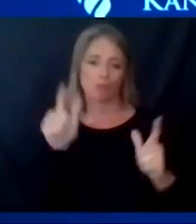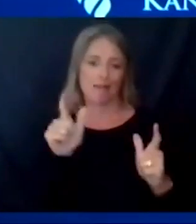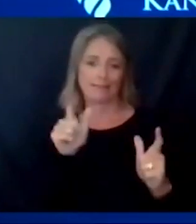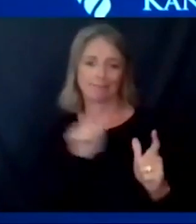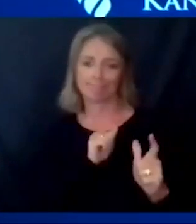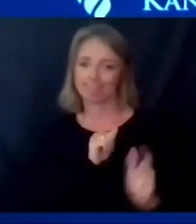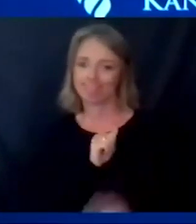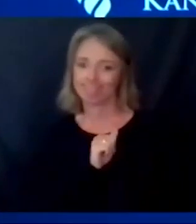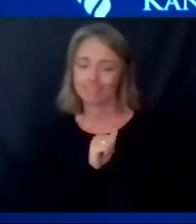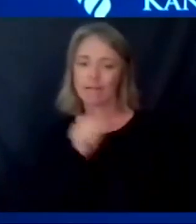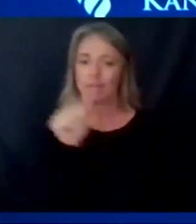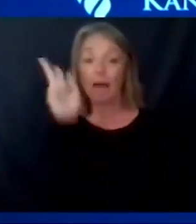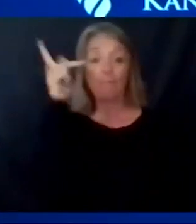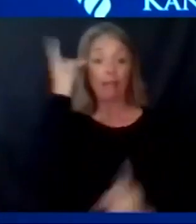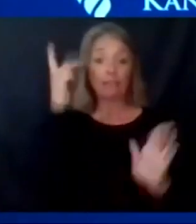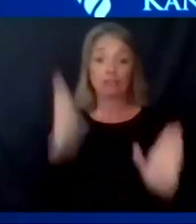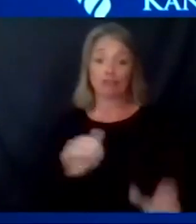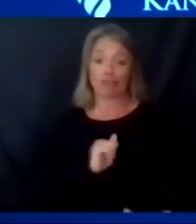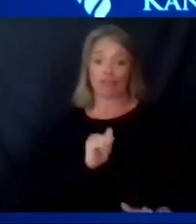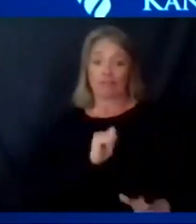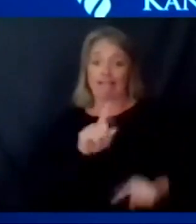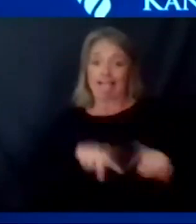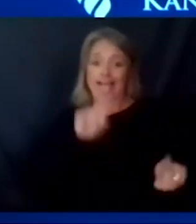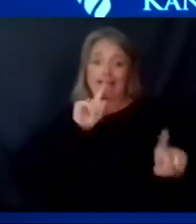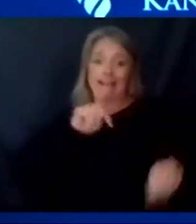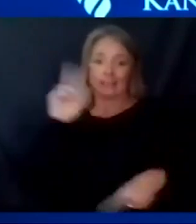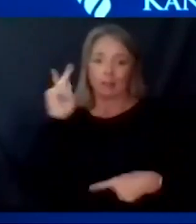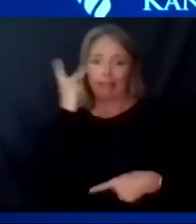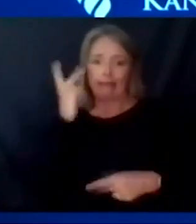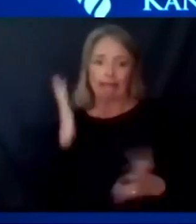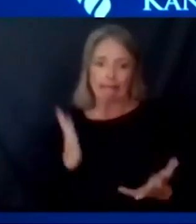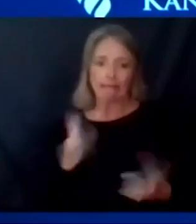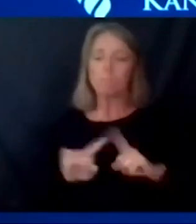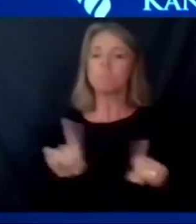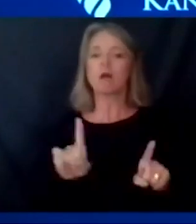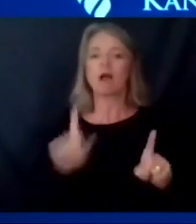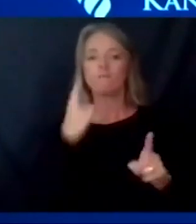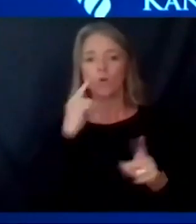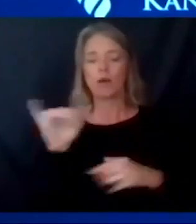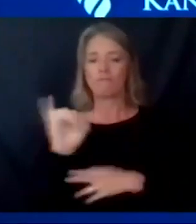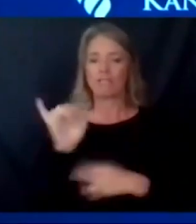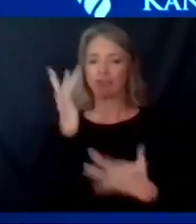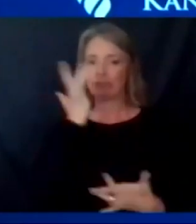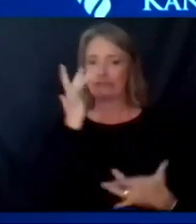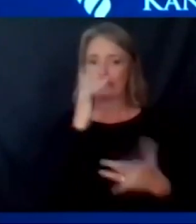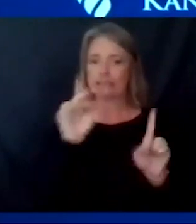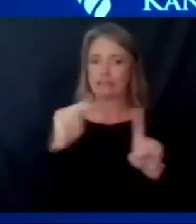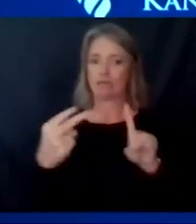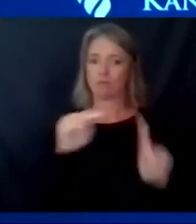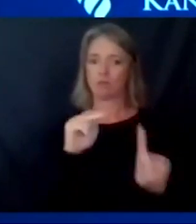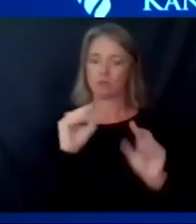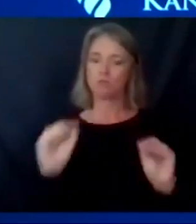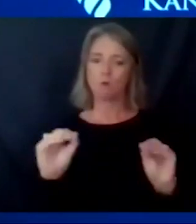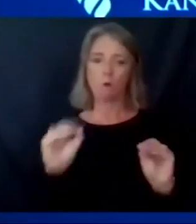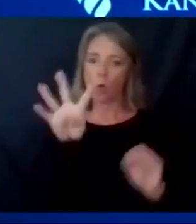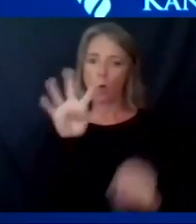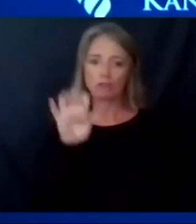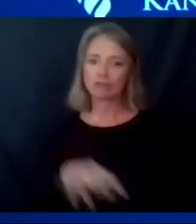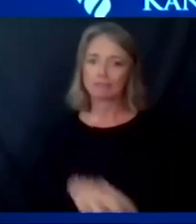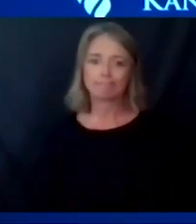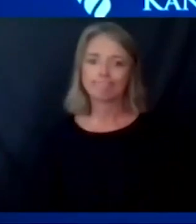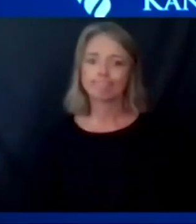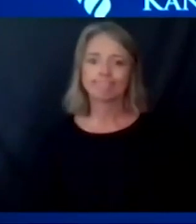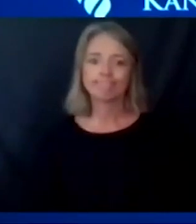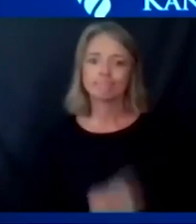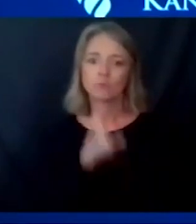politician. I can't answer that question politically. But I think from an infectious disease standpoint, there's really no question about what the real answer is.